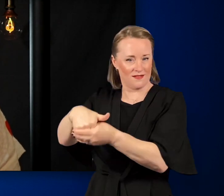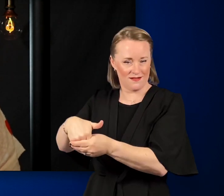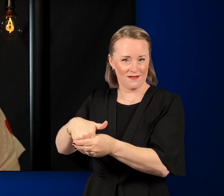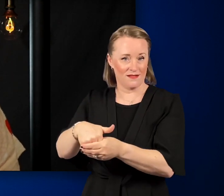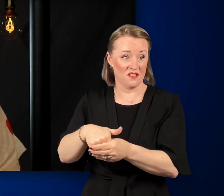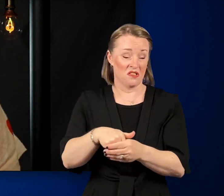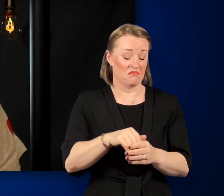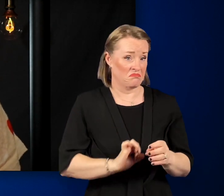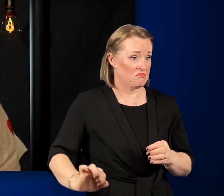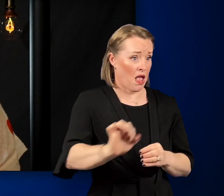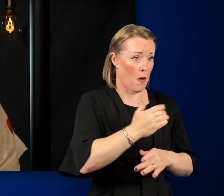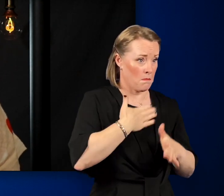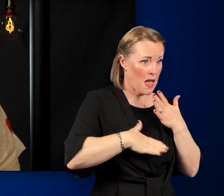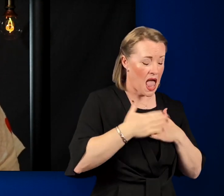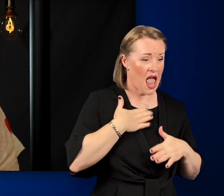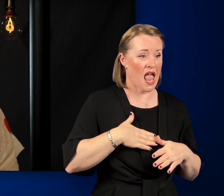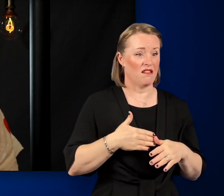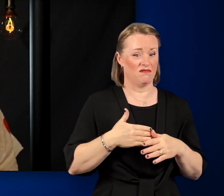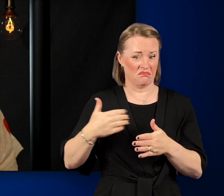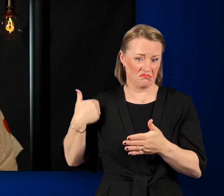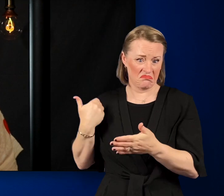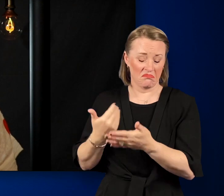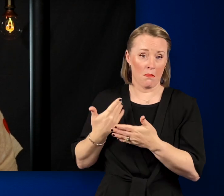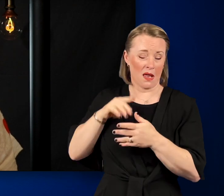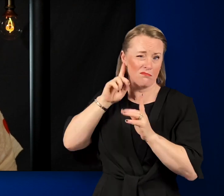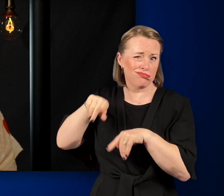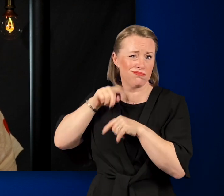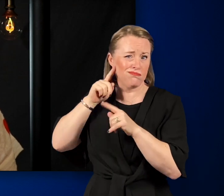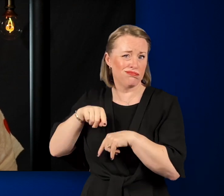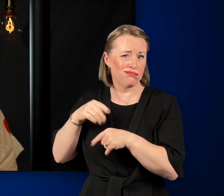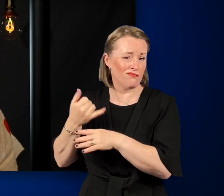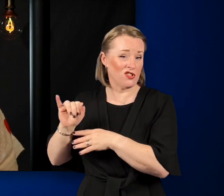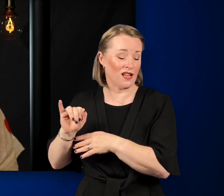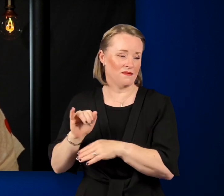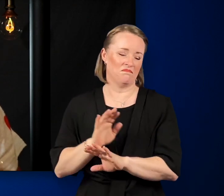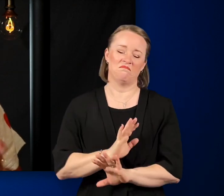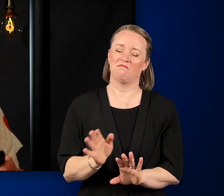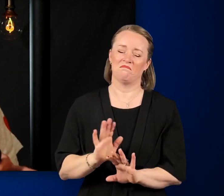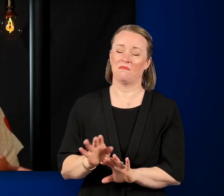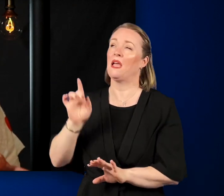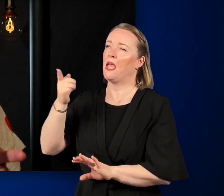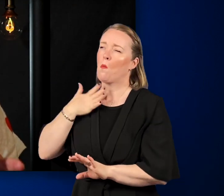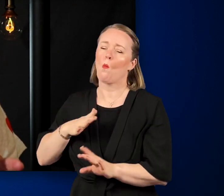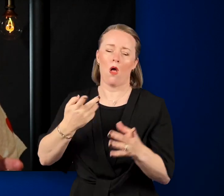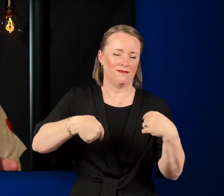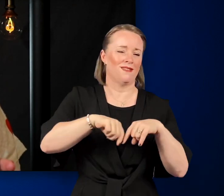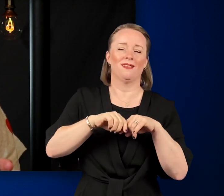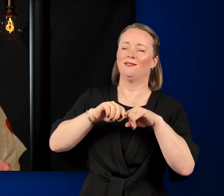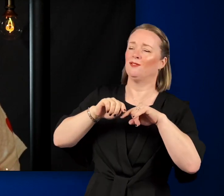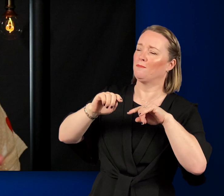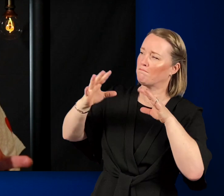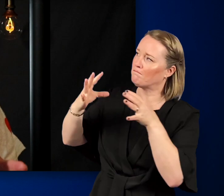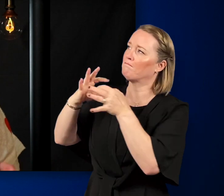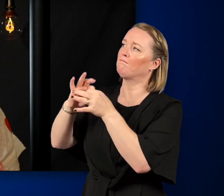we've rejected his offer in the past, he wants us to come to his table. He's not obliged to offer us